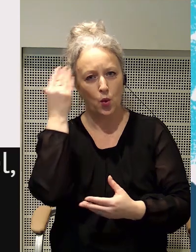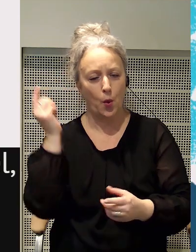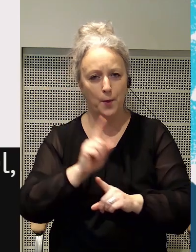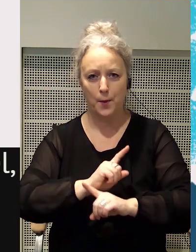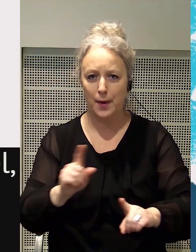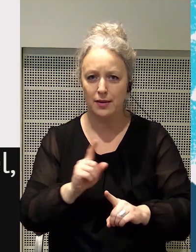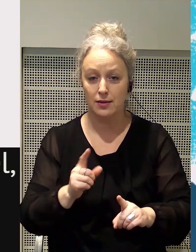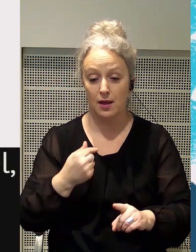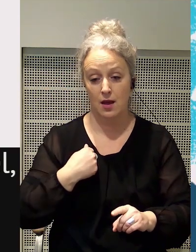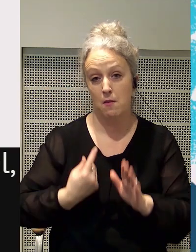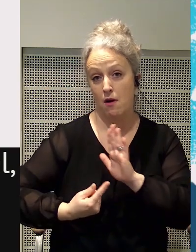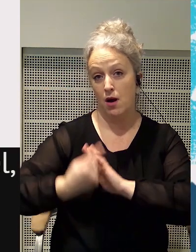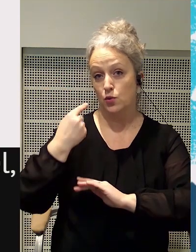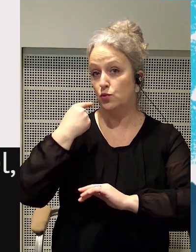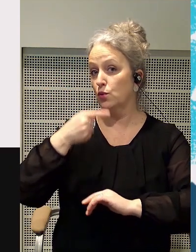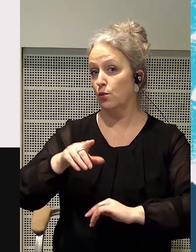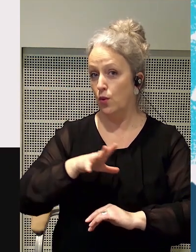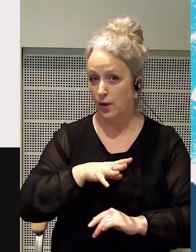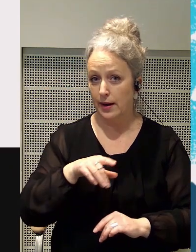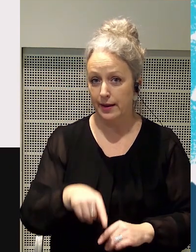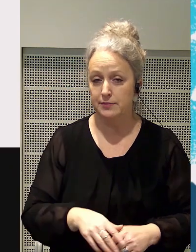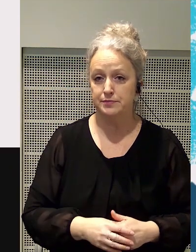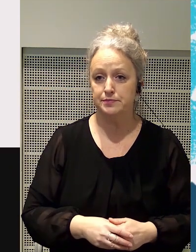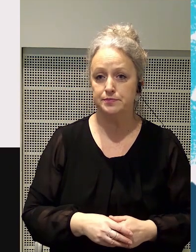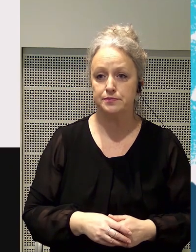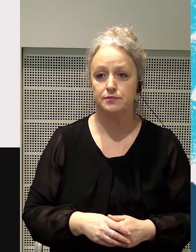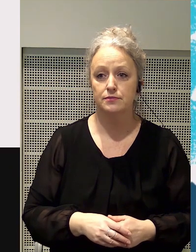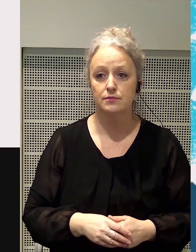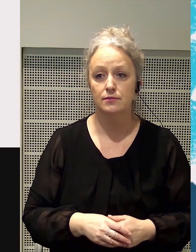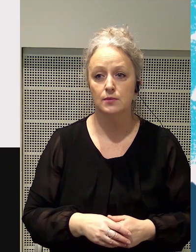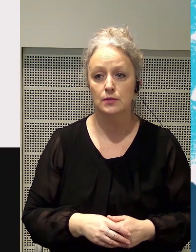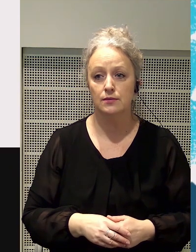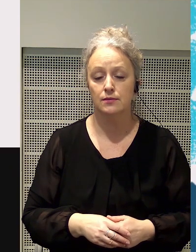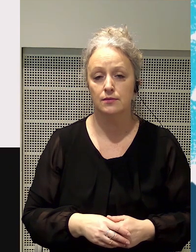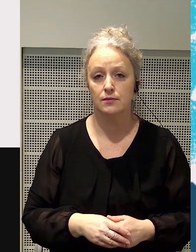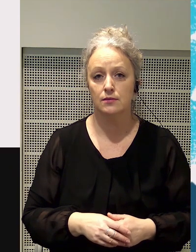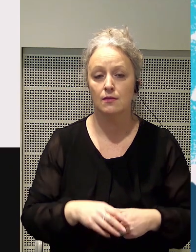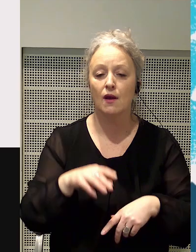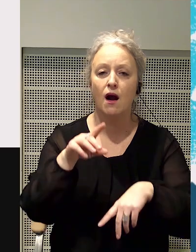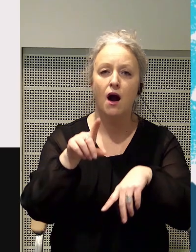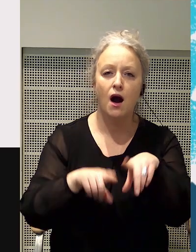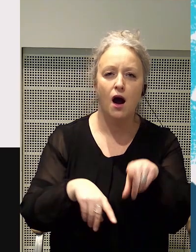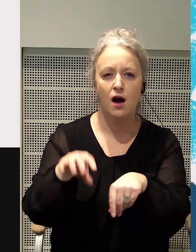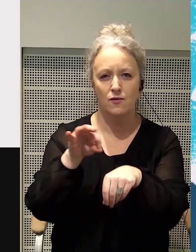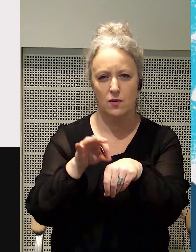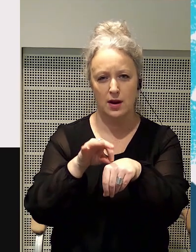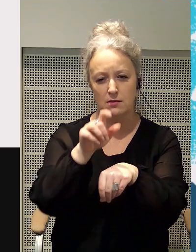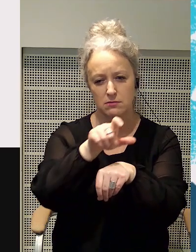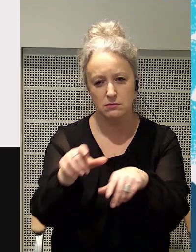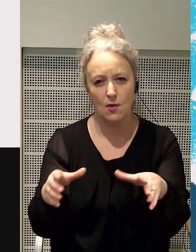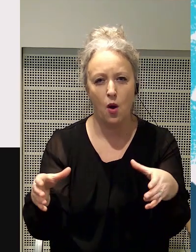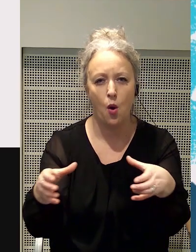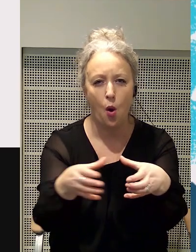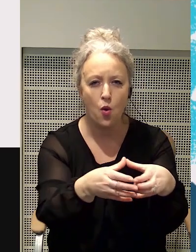those living with rare diseases, united with those that love people that live with rare diseases,